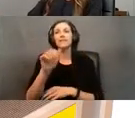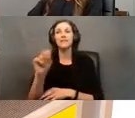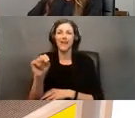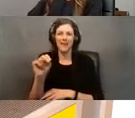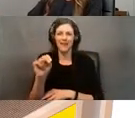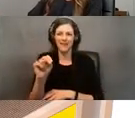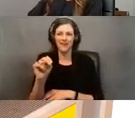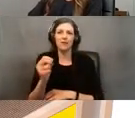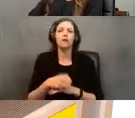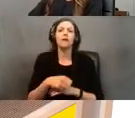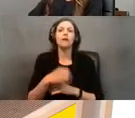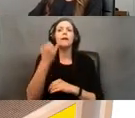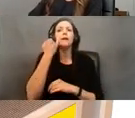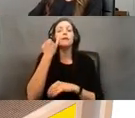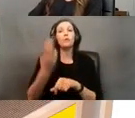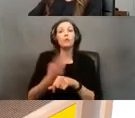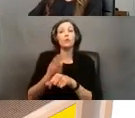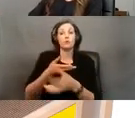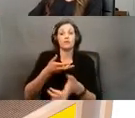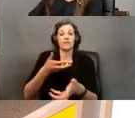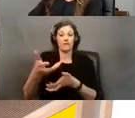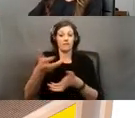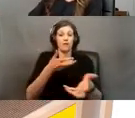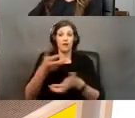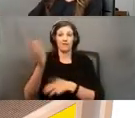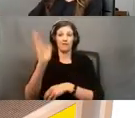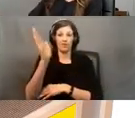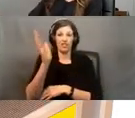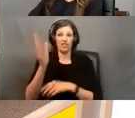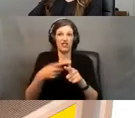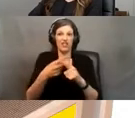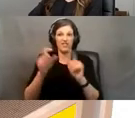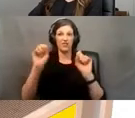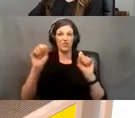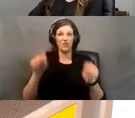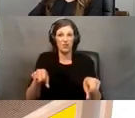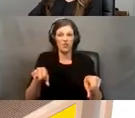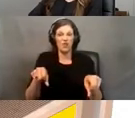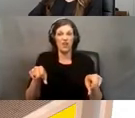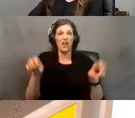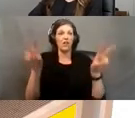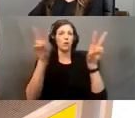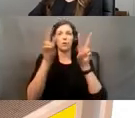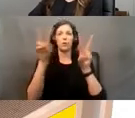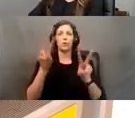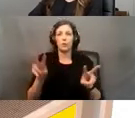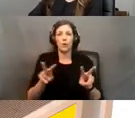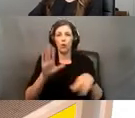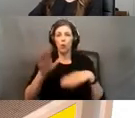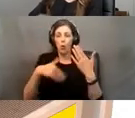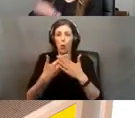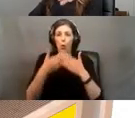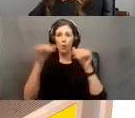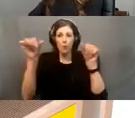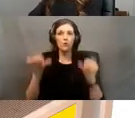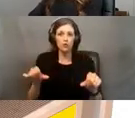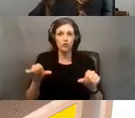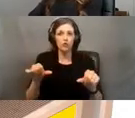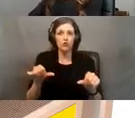interactive presentation, you'll be actually able to scan the whole poster in the same